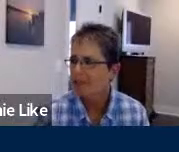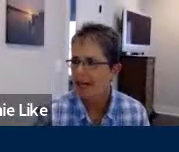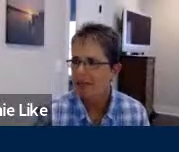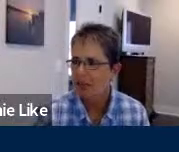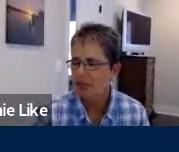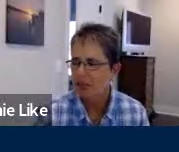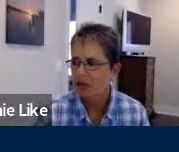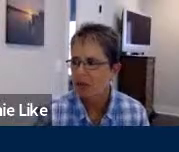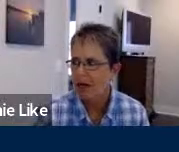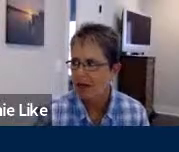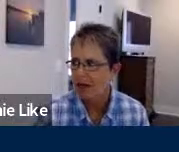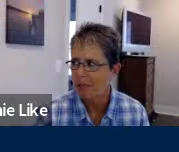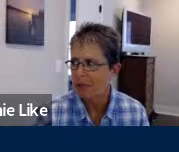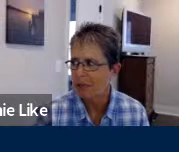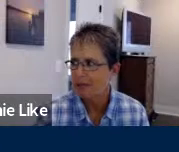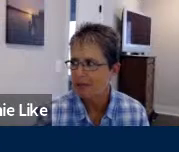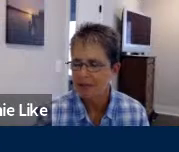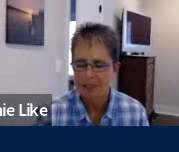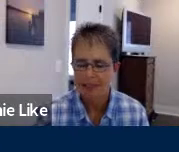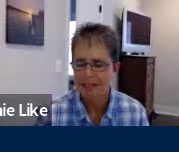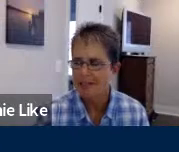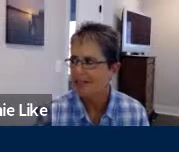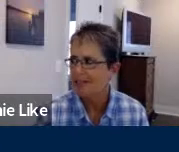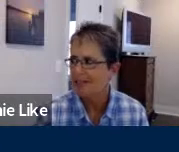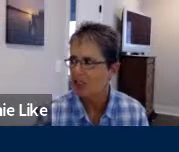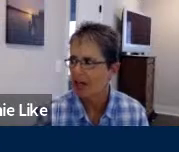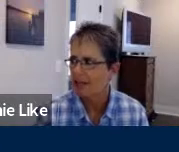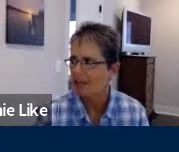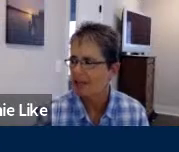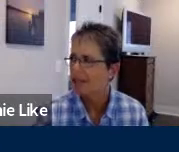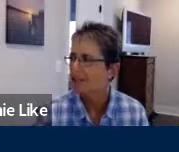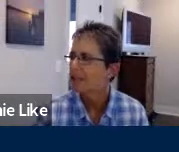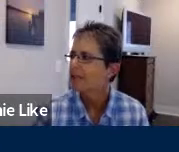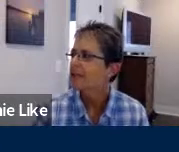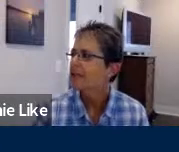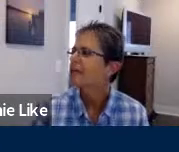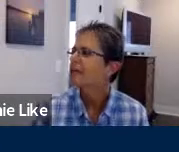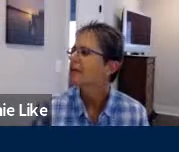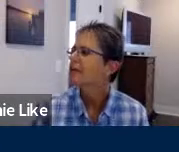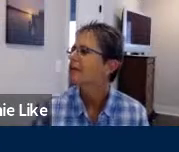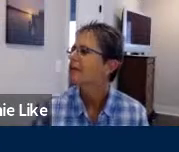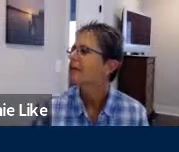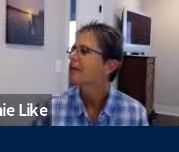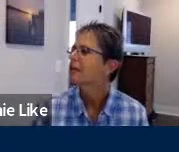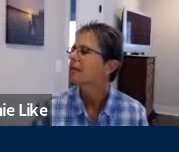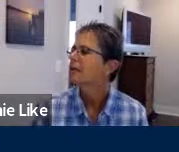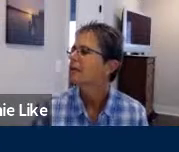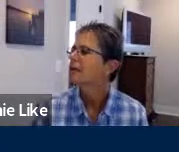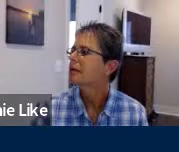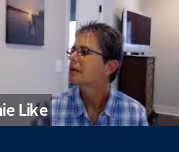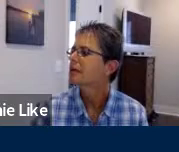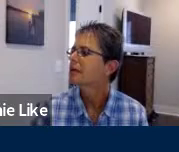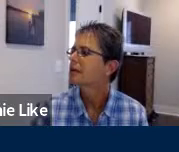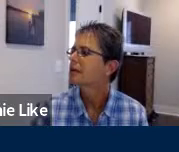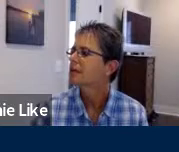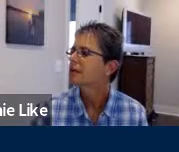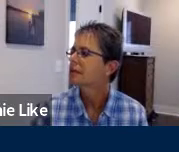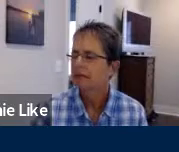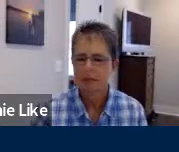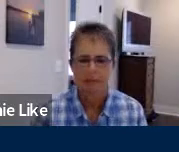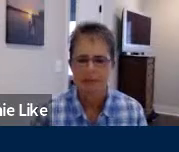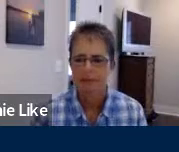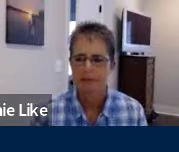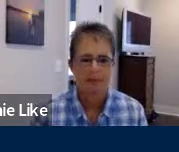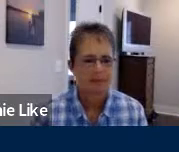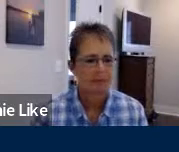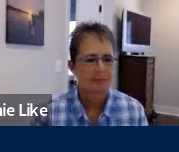have it. I have the YouTube and I see the chat. So Brandon, I do. Oh, sorry,